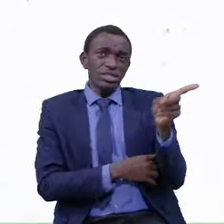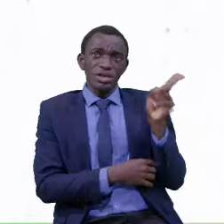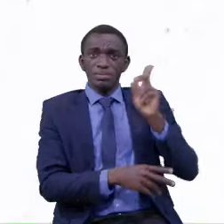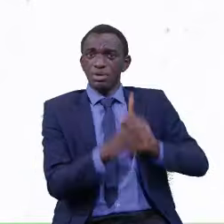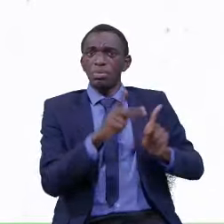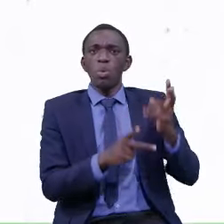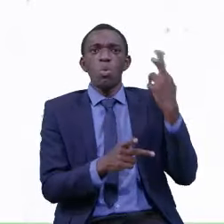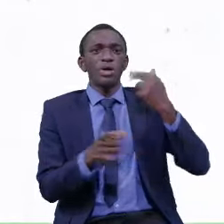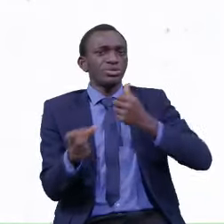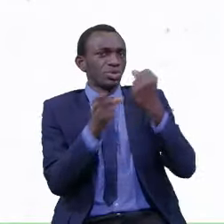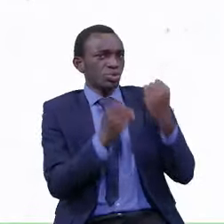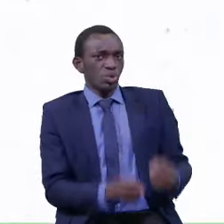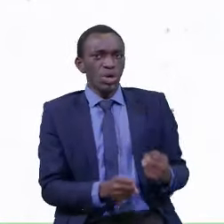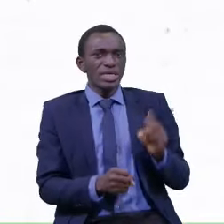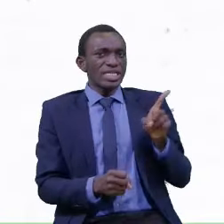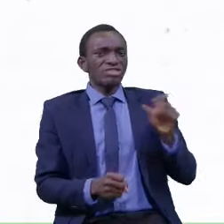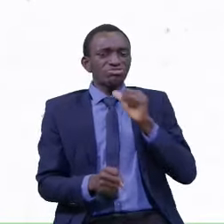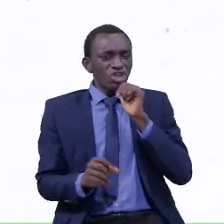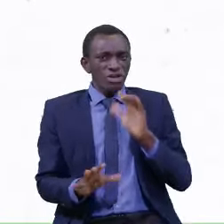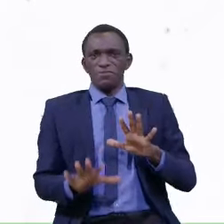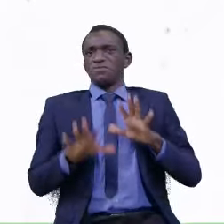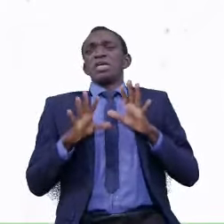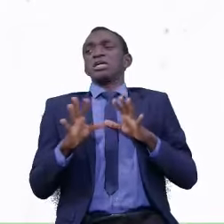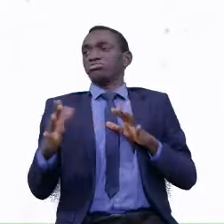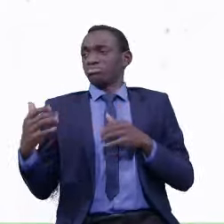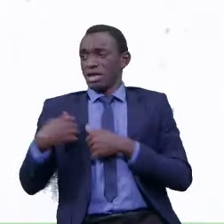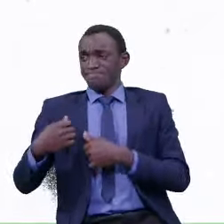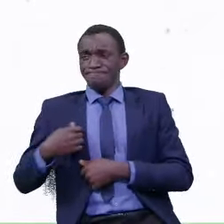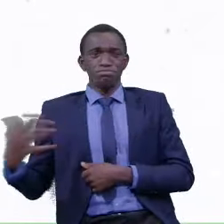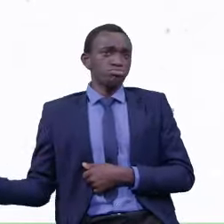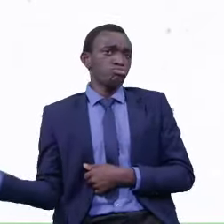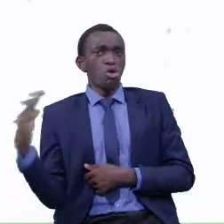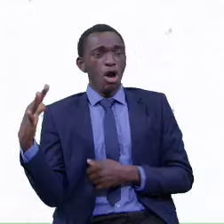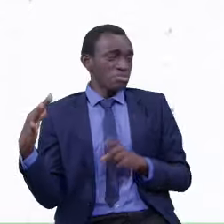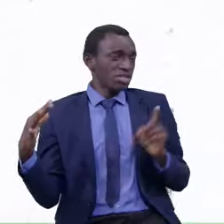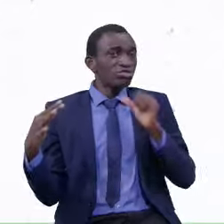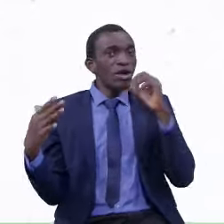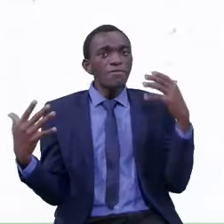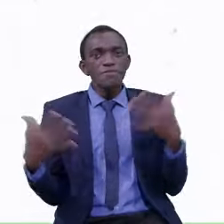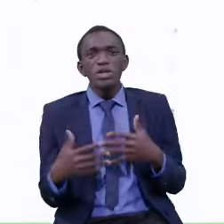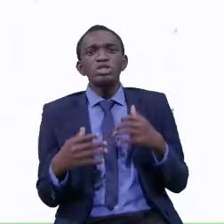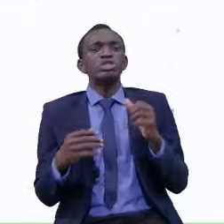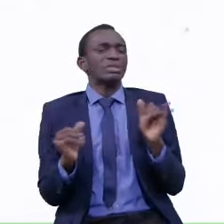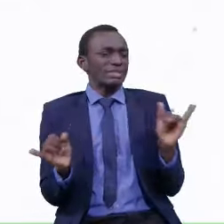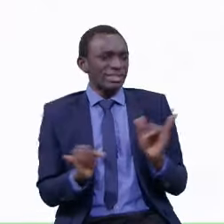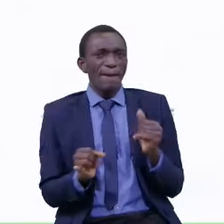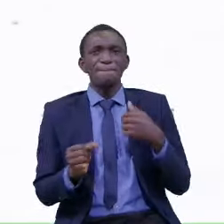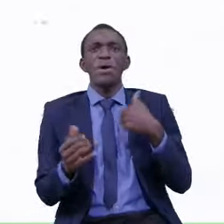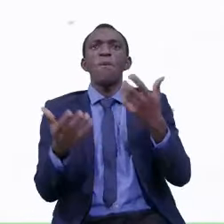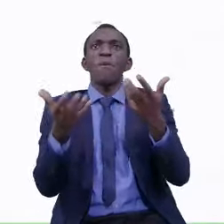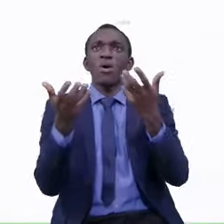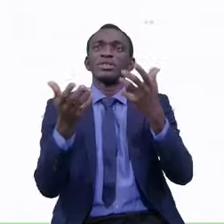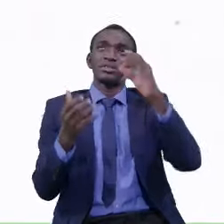be intimidated by anything or anyone. The promise is unto me. And then to